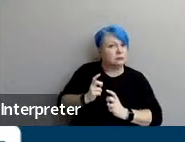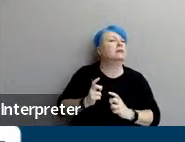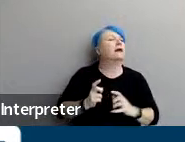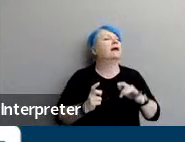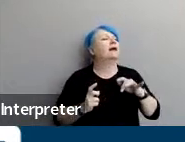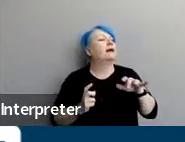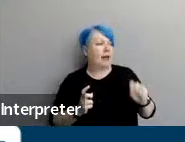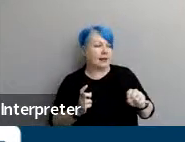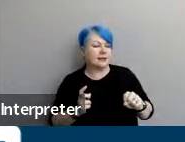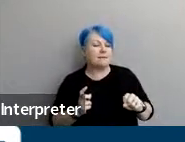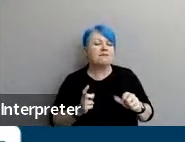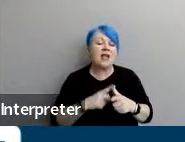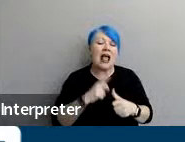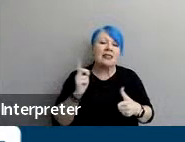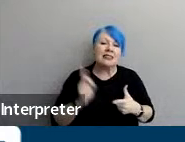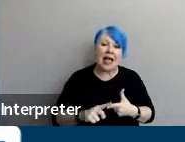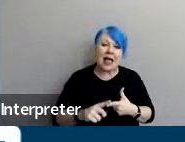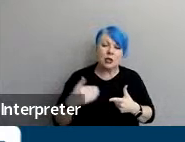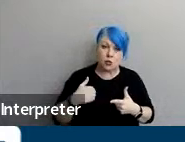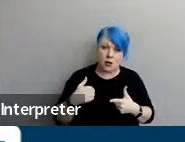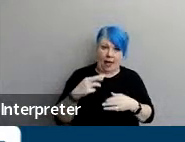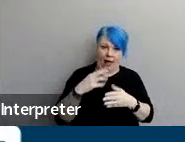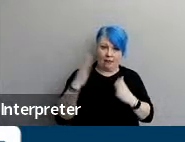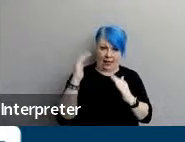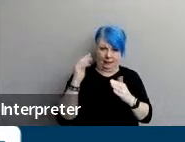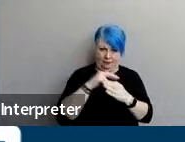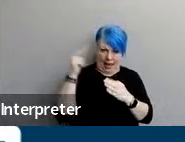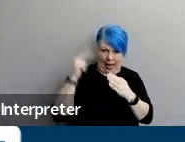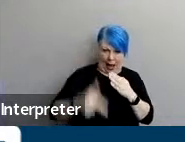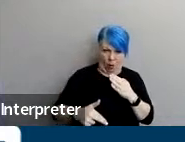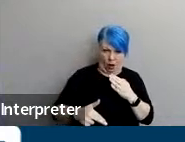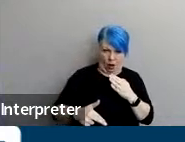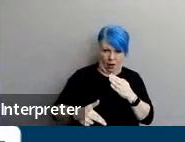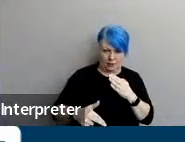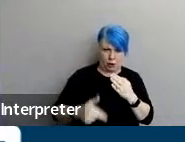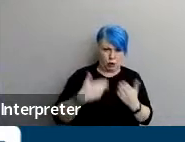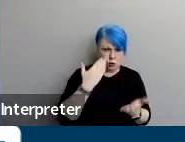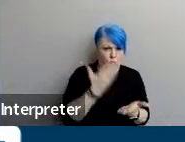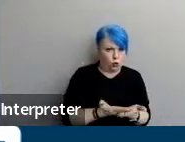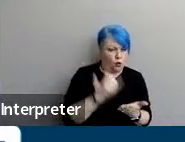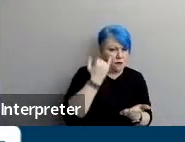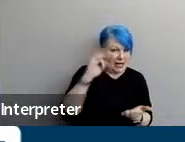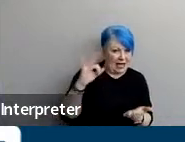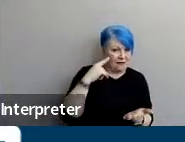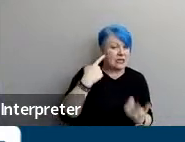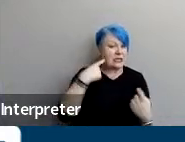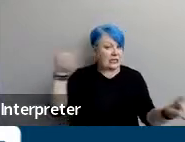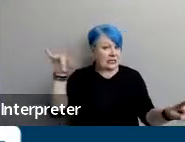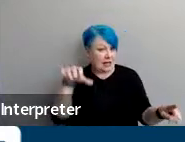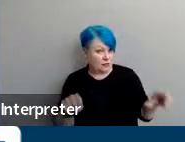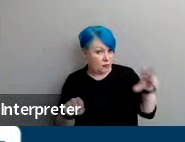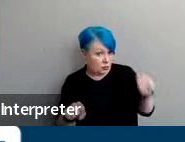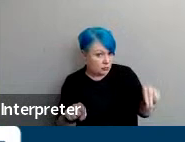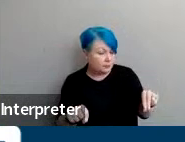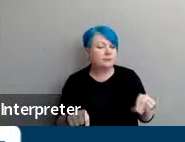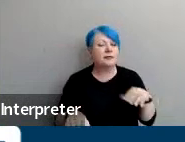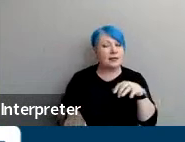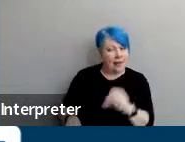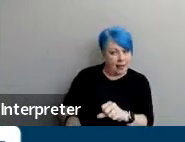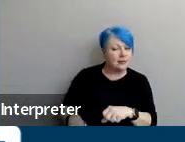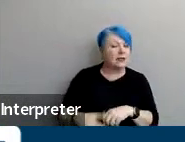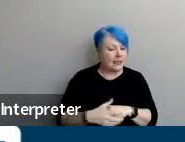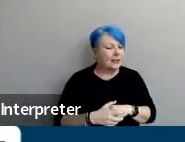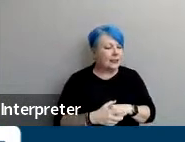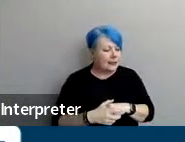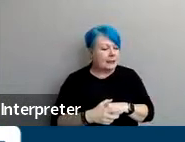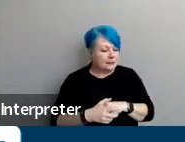outcomes based on those programs to determine whether they're a success? Yes, and so through the MTSS, that framework, that action plan that